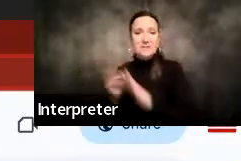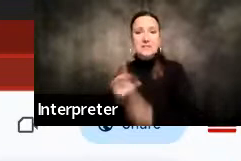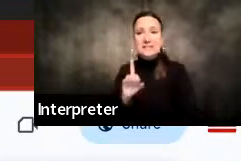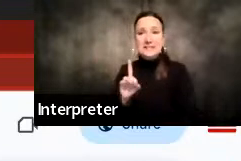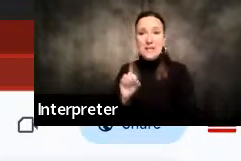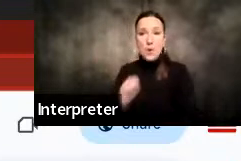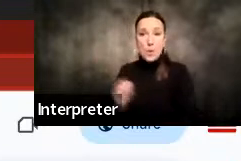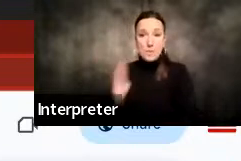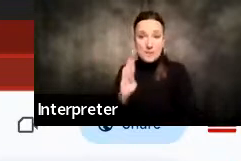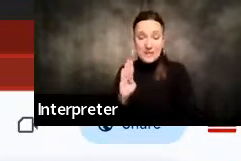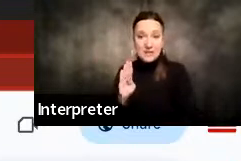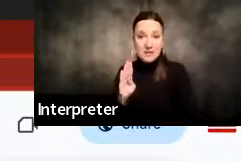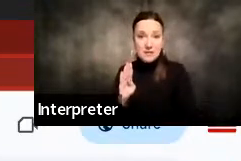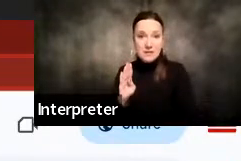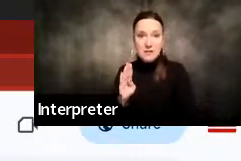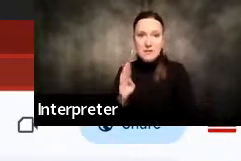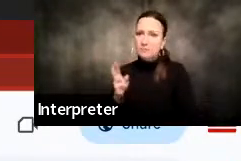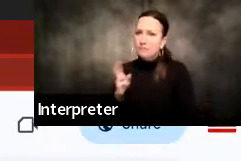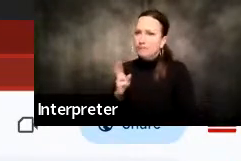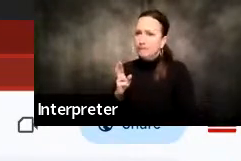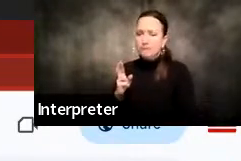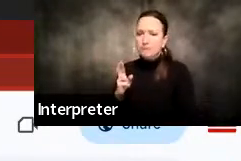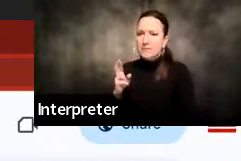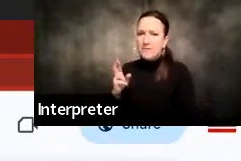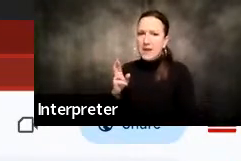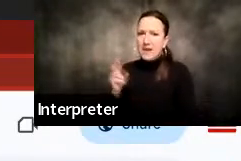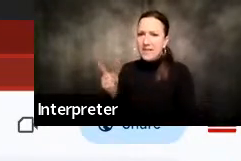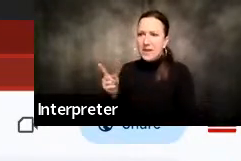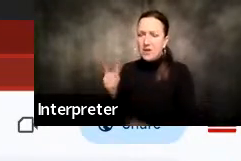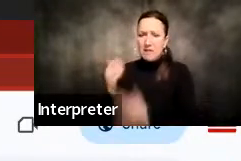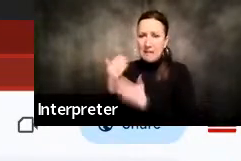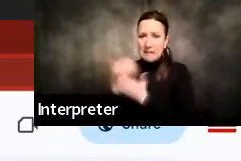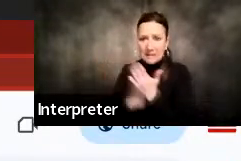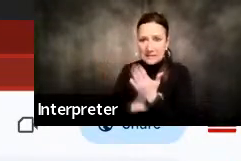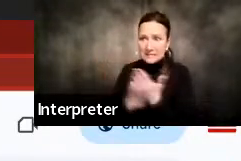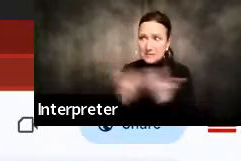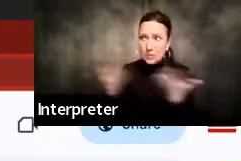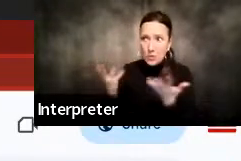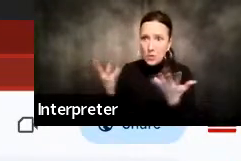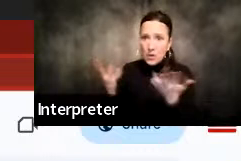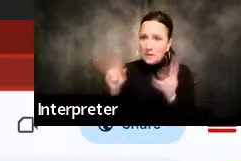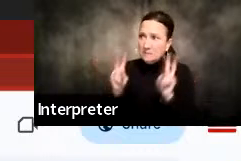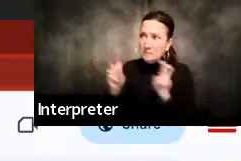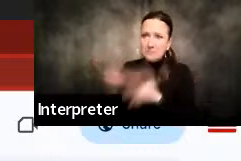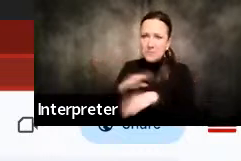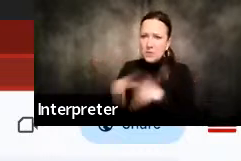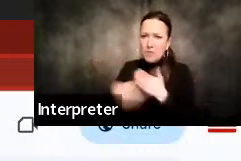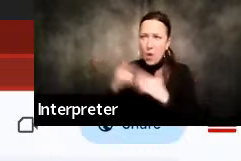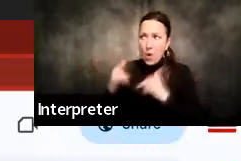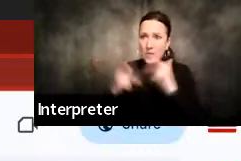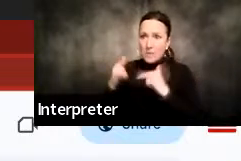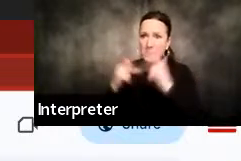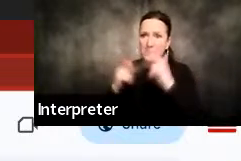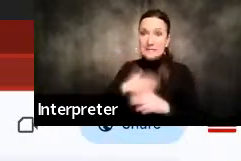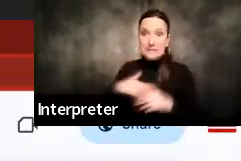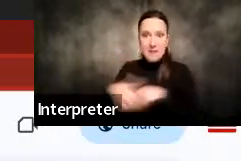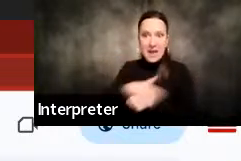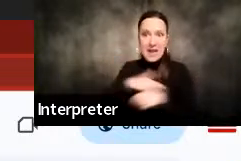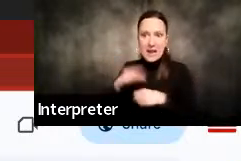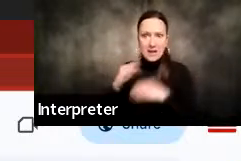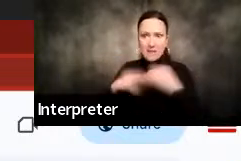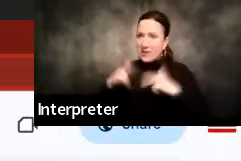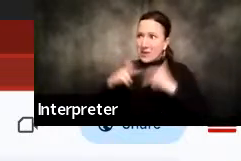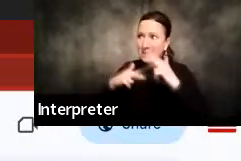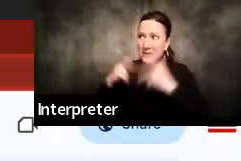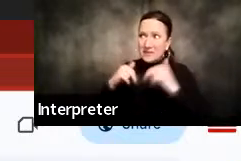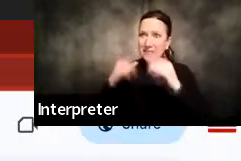DOB, my good friend, Mr. Chapra, to get a list of the status of all the buildings in my area